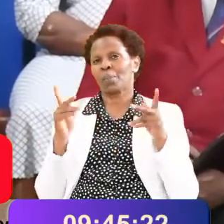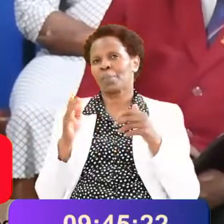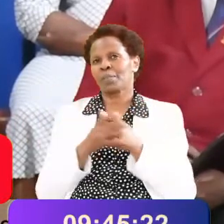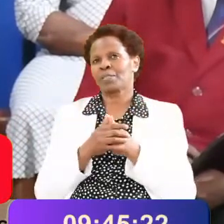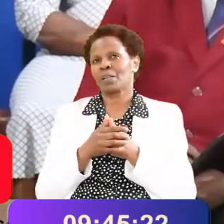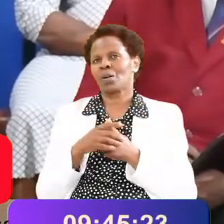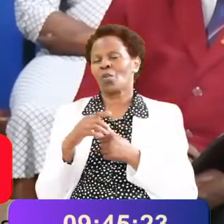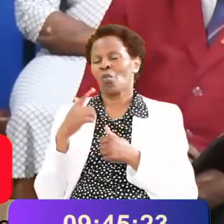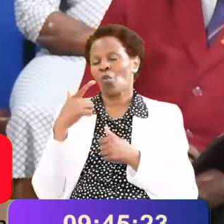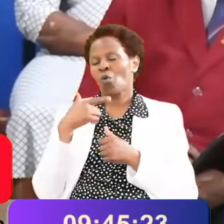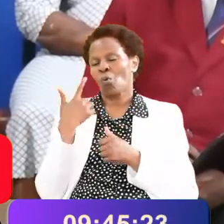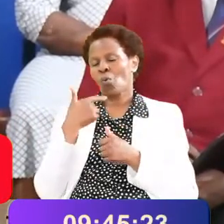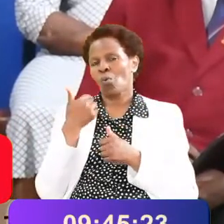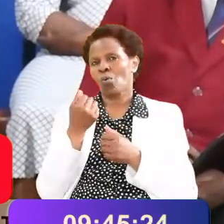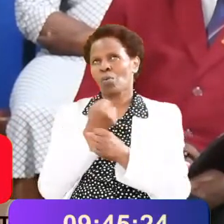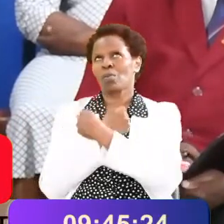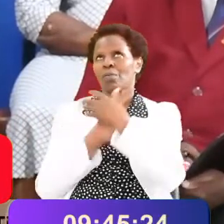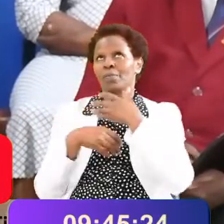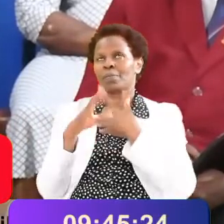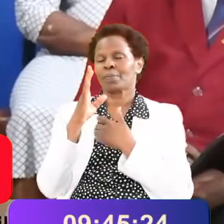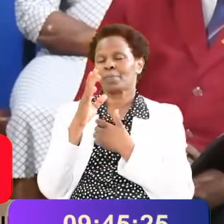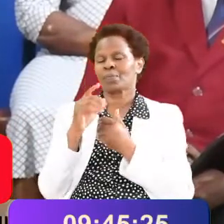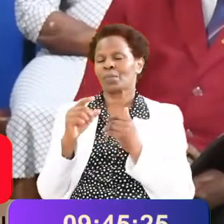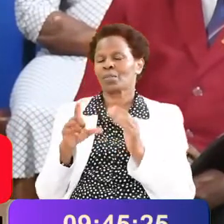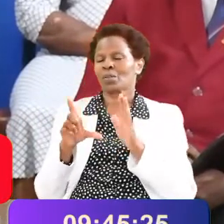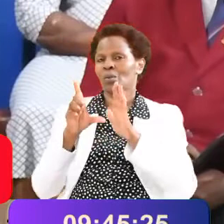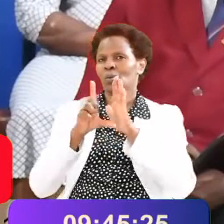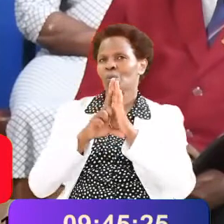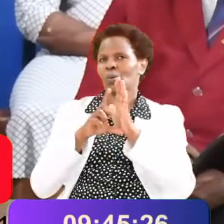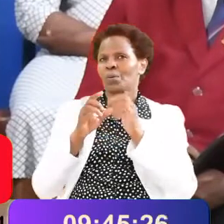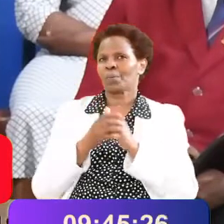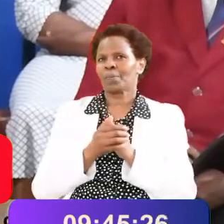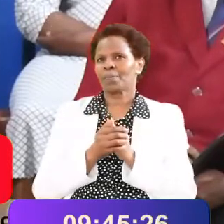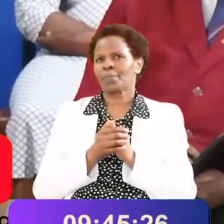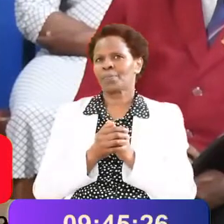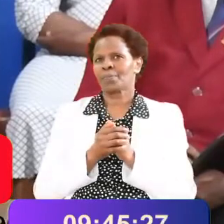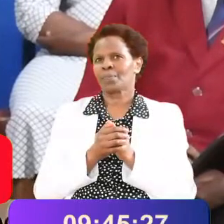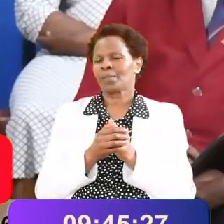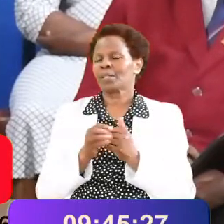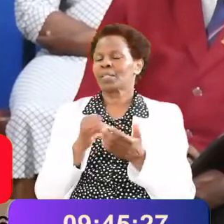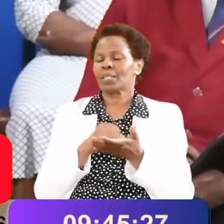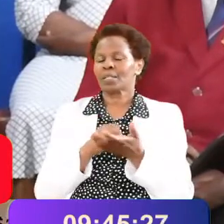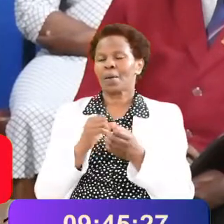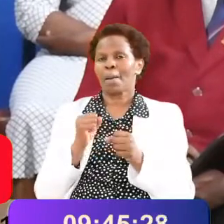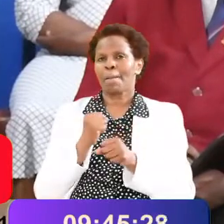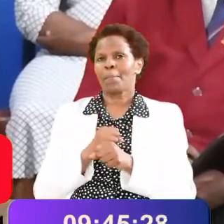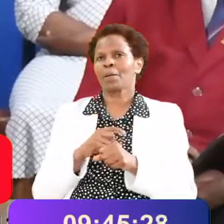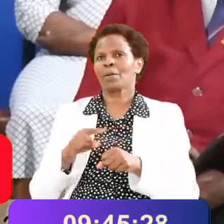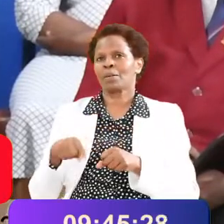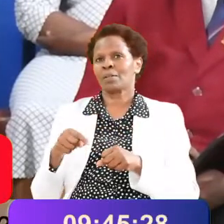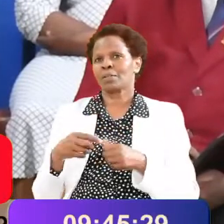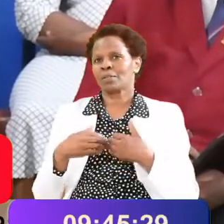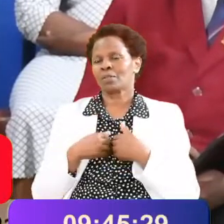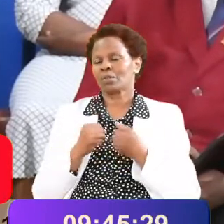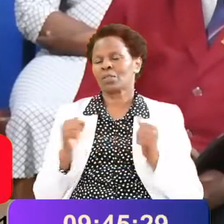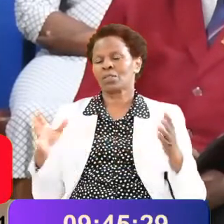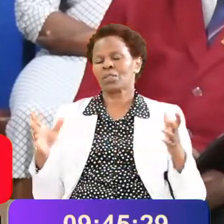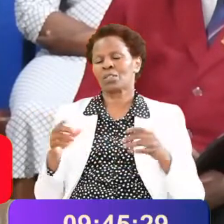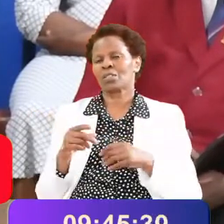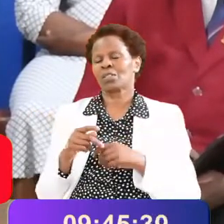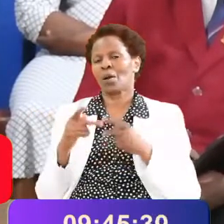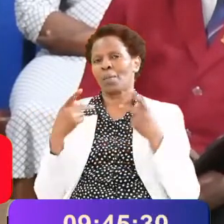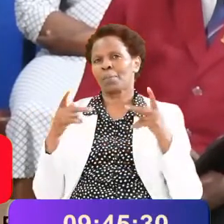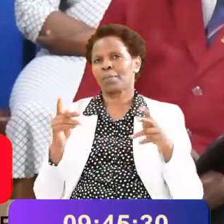love the law of God. So the law of God, when we love it, it will make us have great peace. And then number six and the last